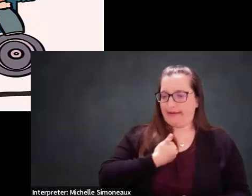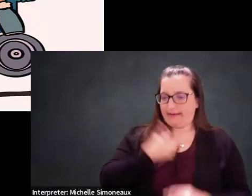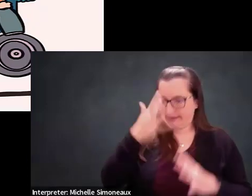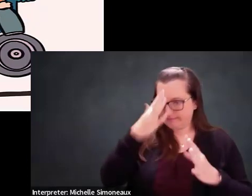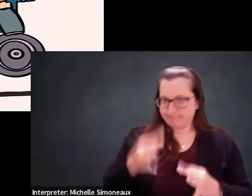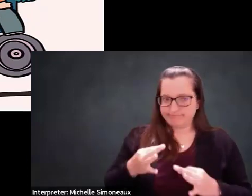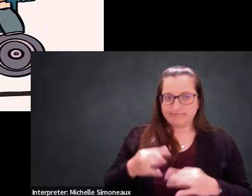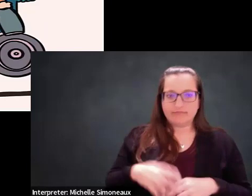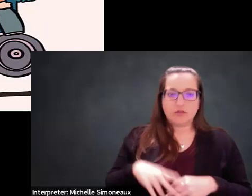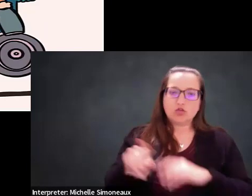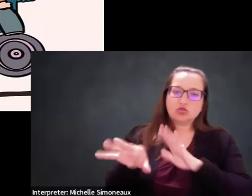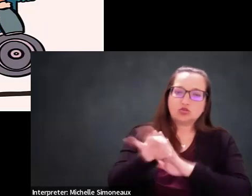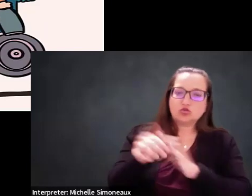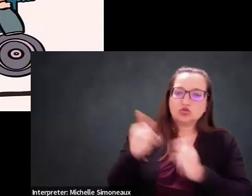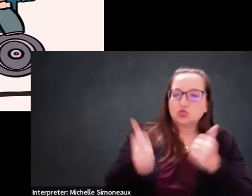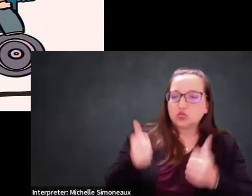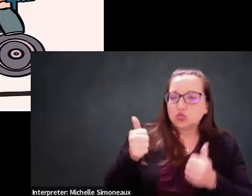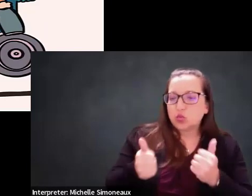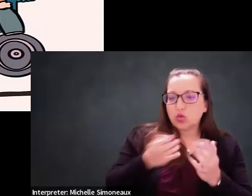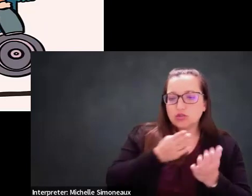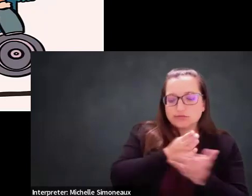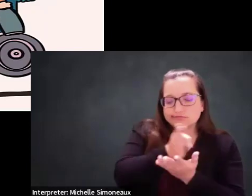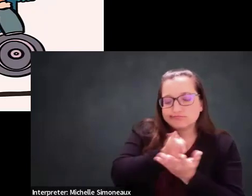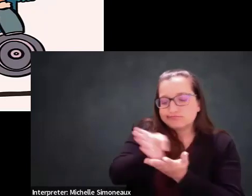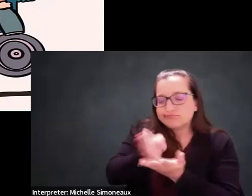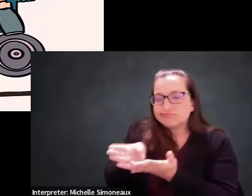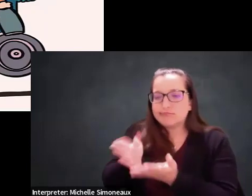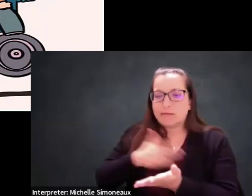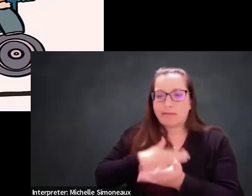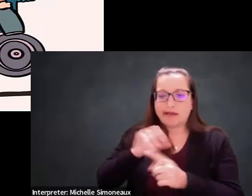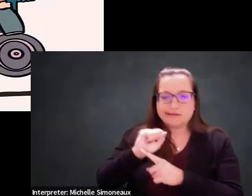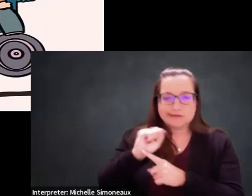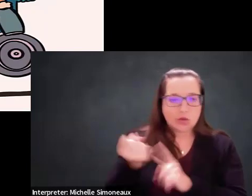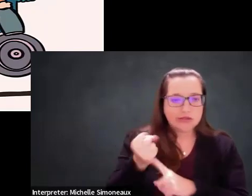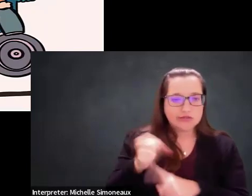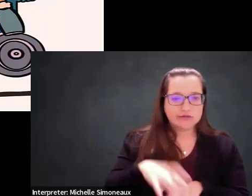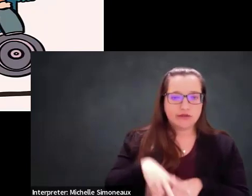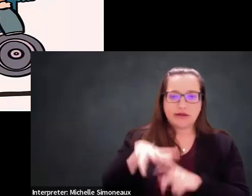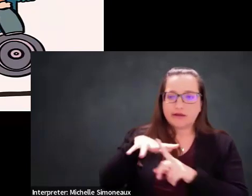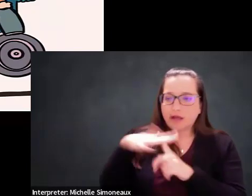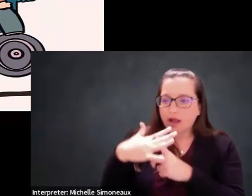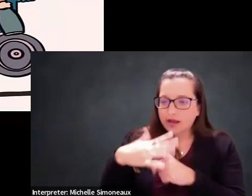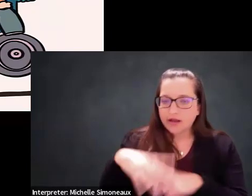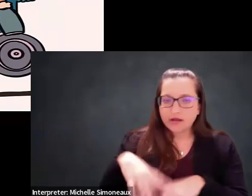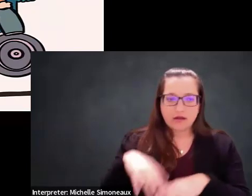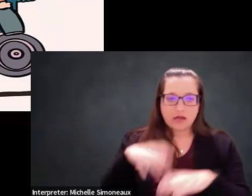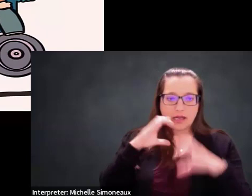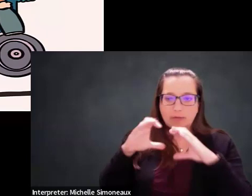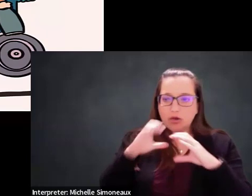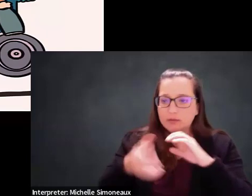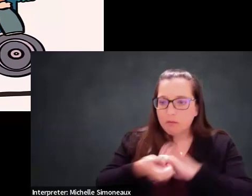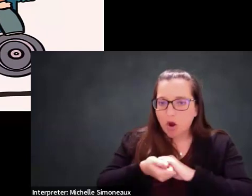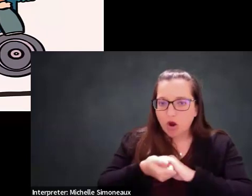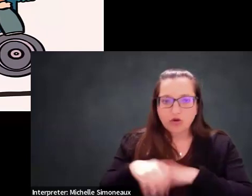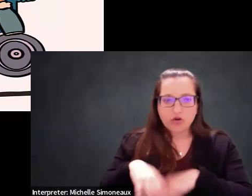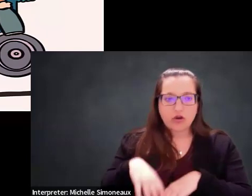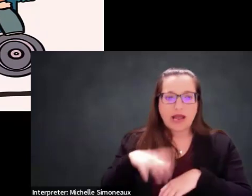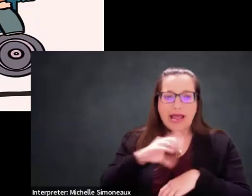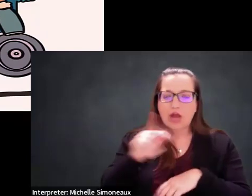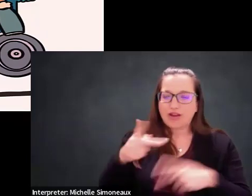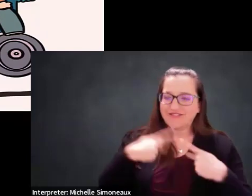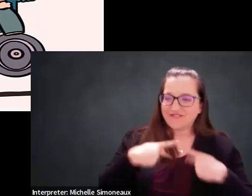modality that best suits the need for your situation, the context, the communication partner, as well as your physical and emotional state.